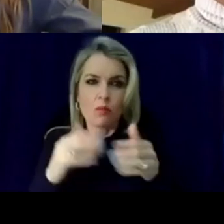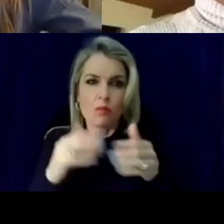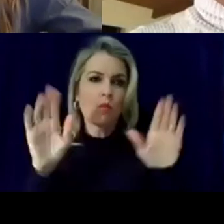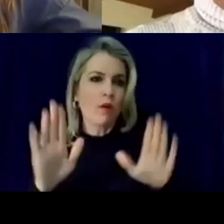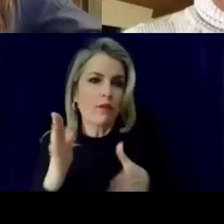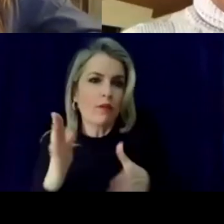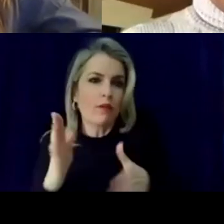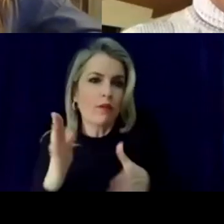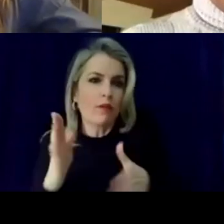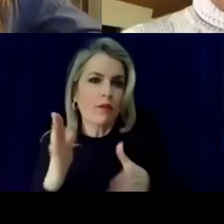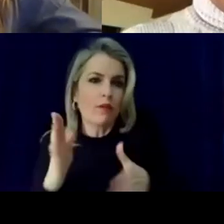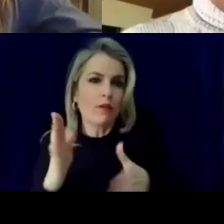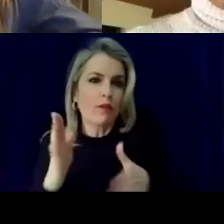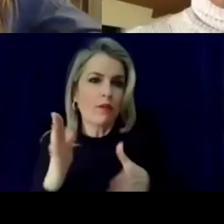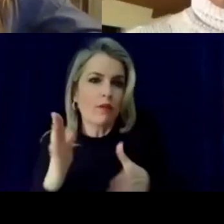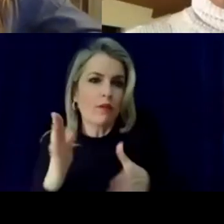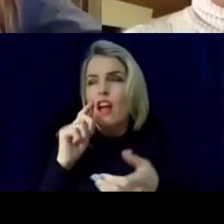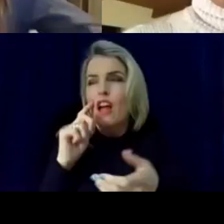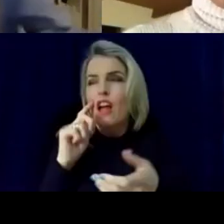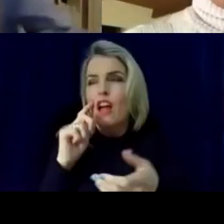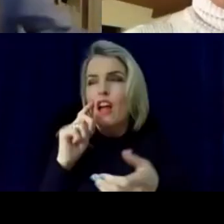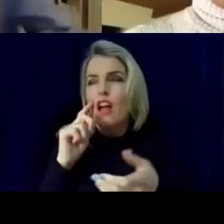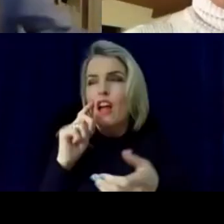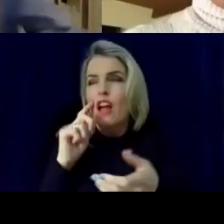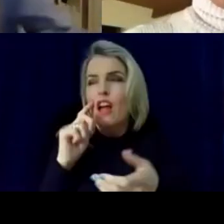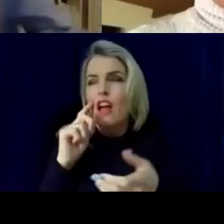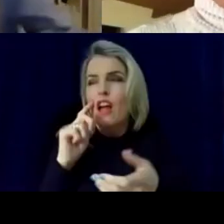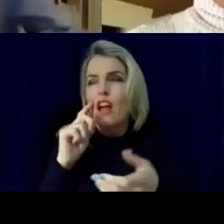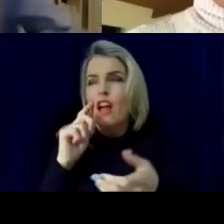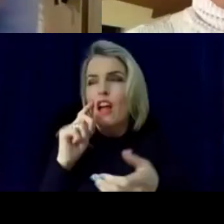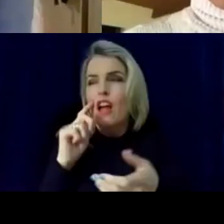thank you. Really didn't notice.